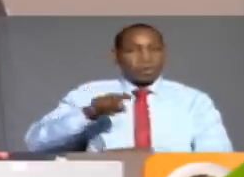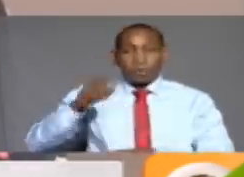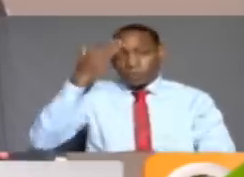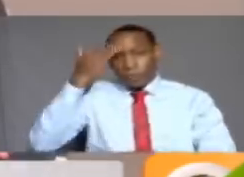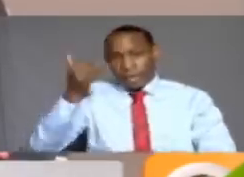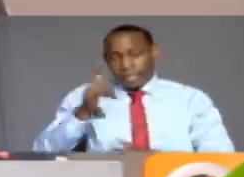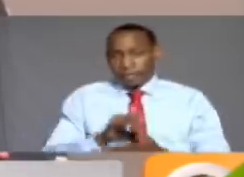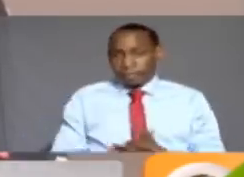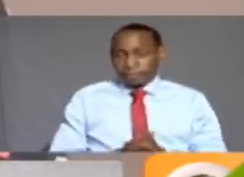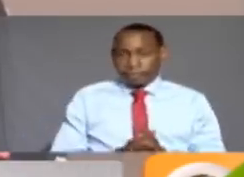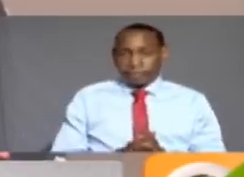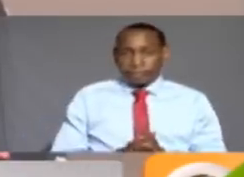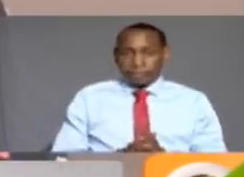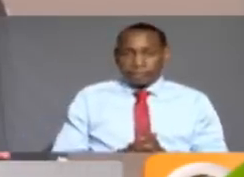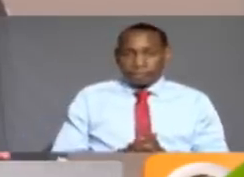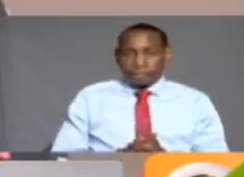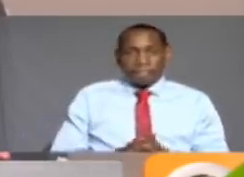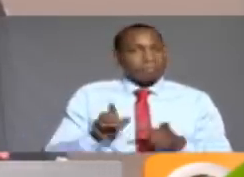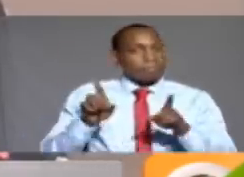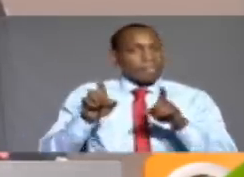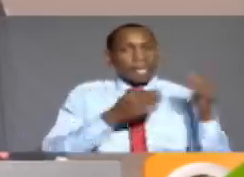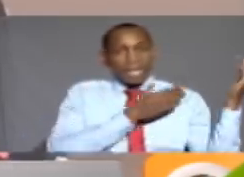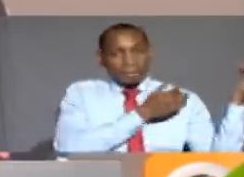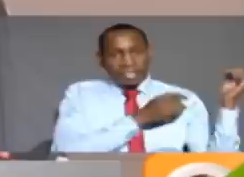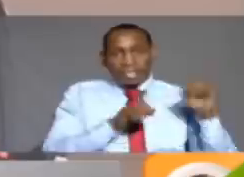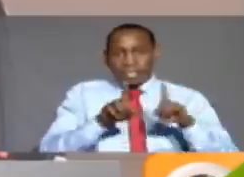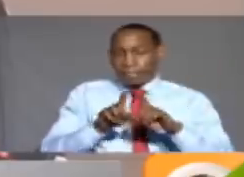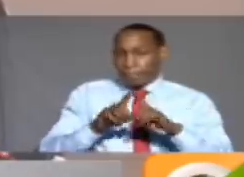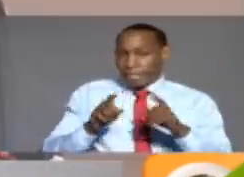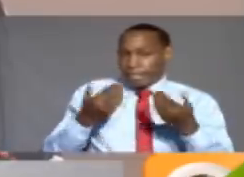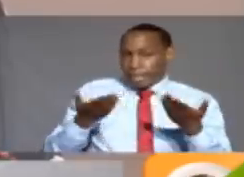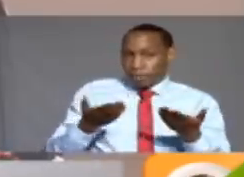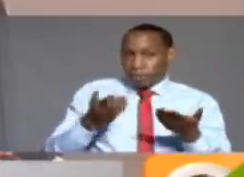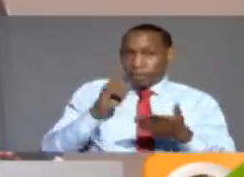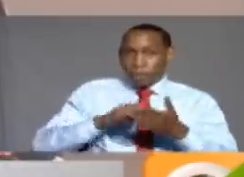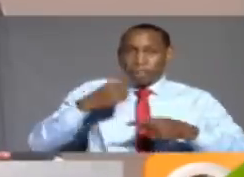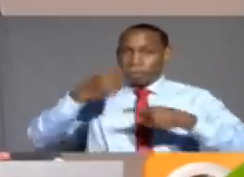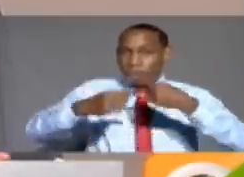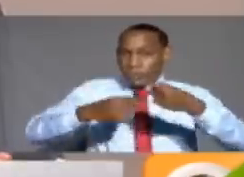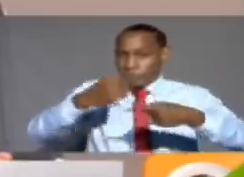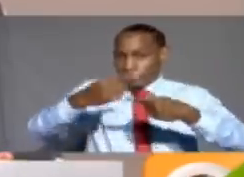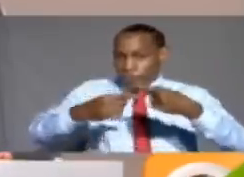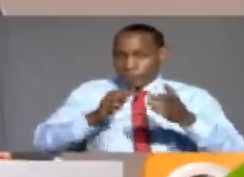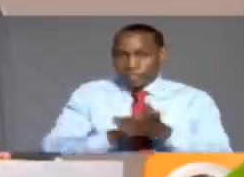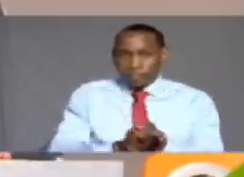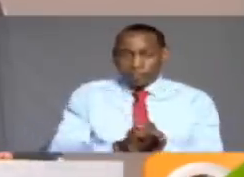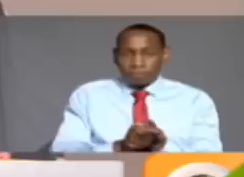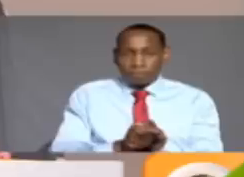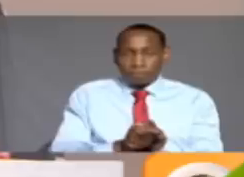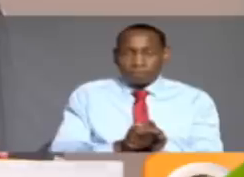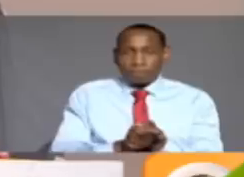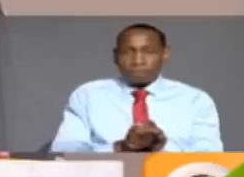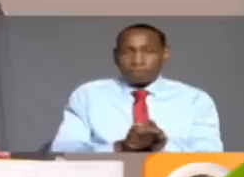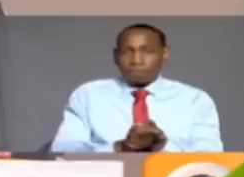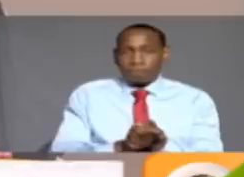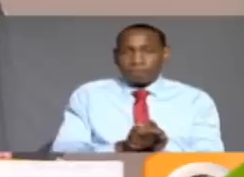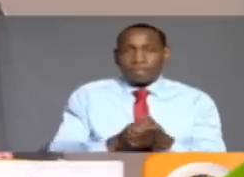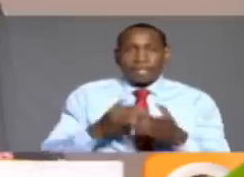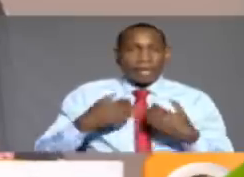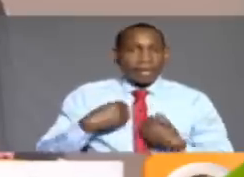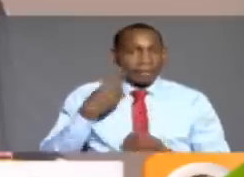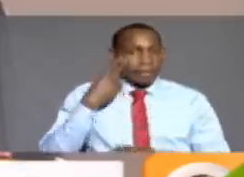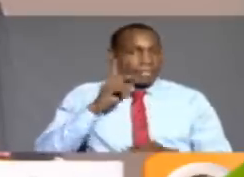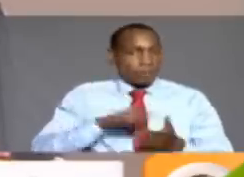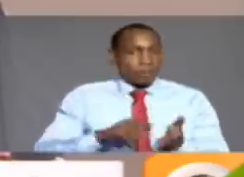because this was unexpected. Although in terms of what has been going on and, you know, coming along, we have seen